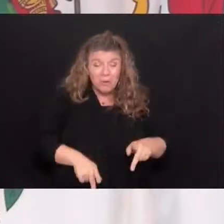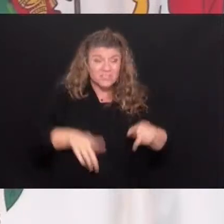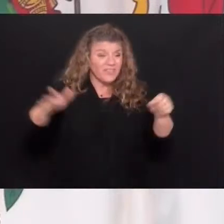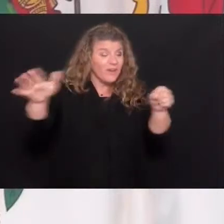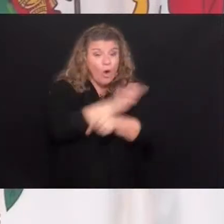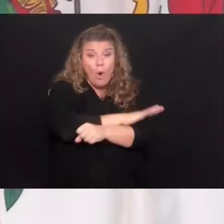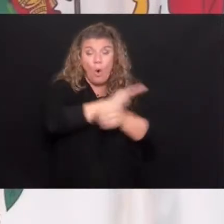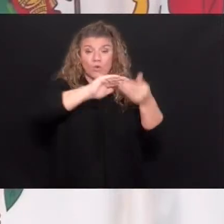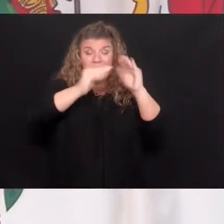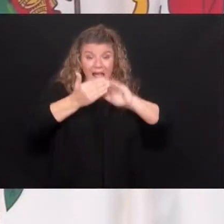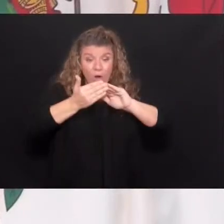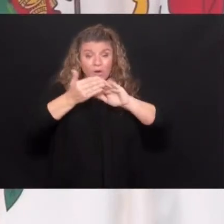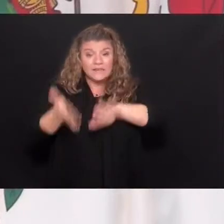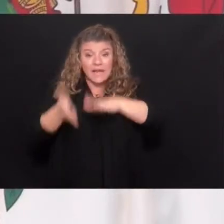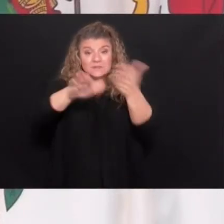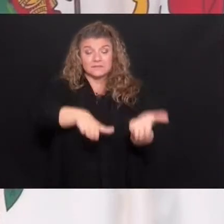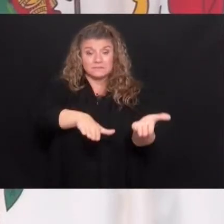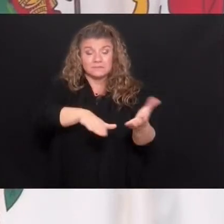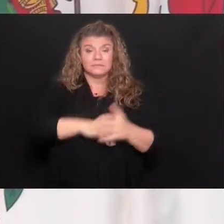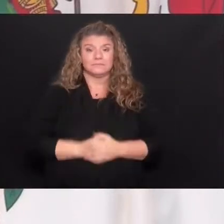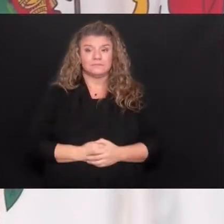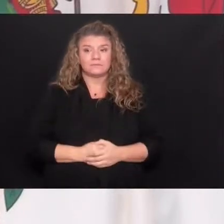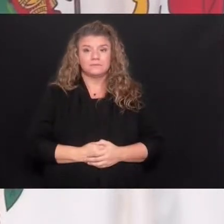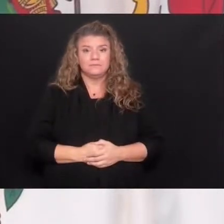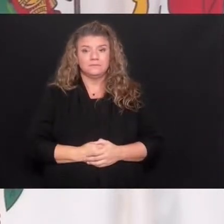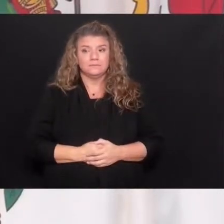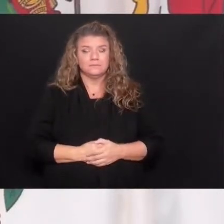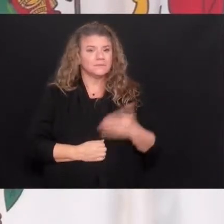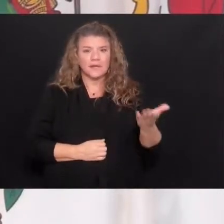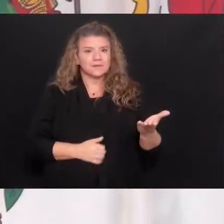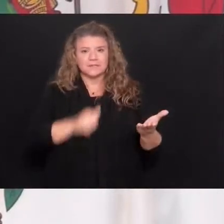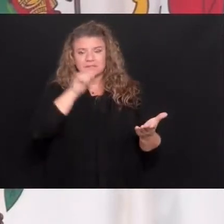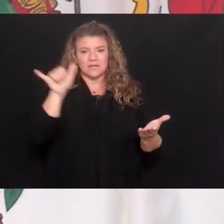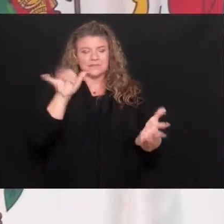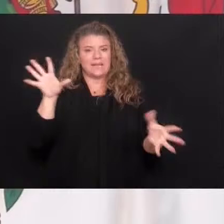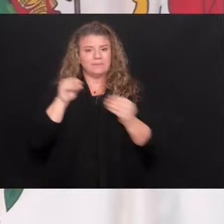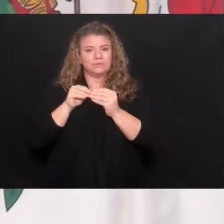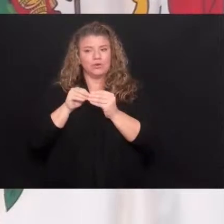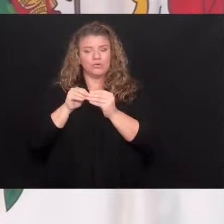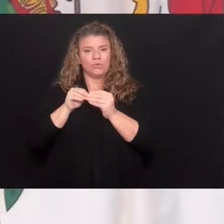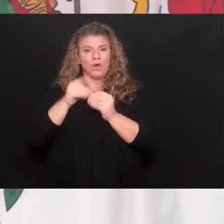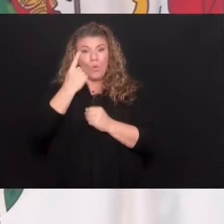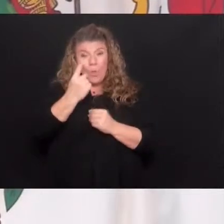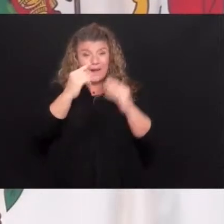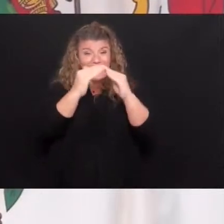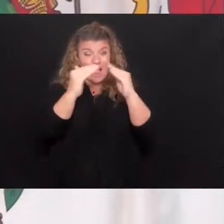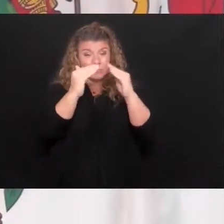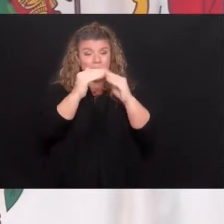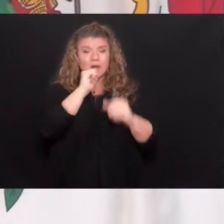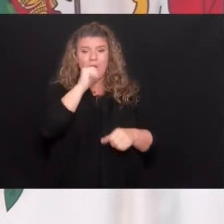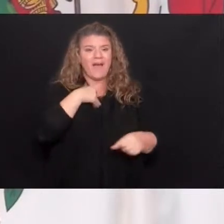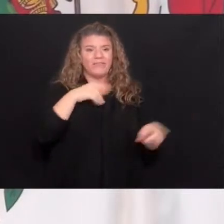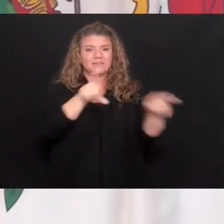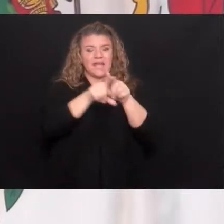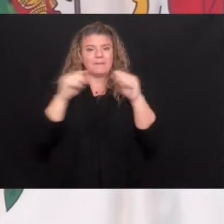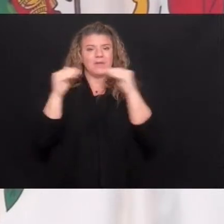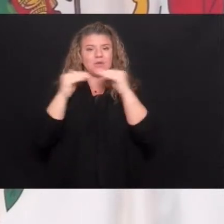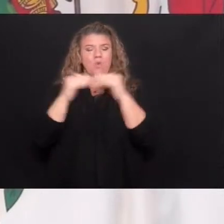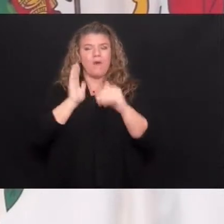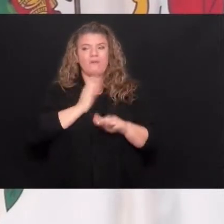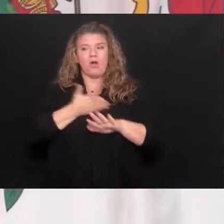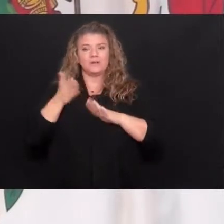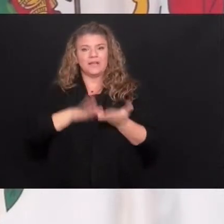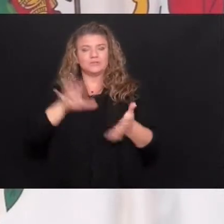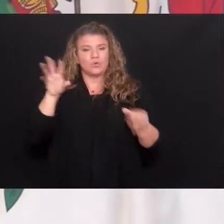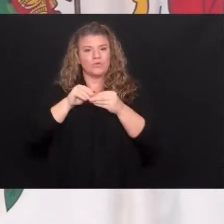every single person in the town died, they would not total in that one town what our total deaths are in the state right